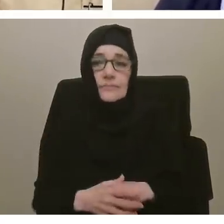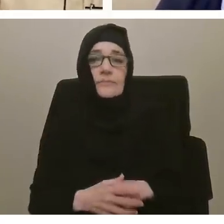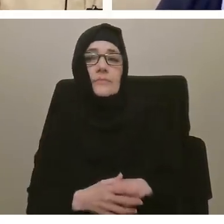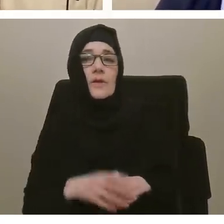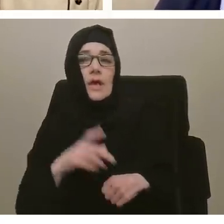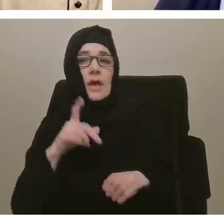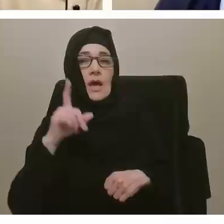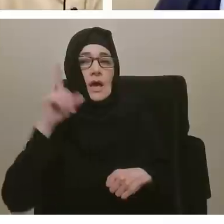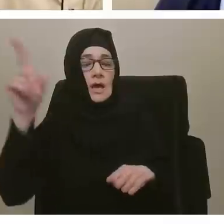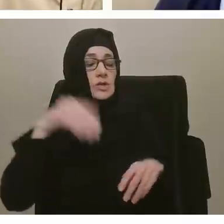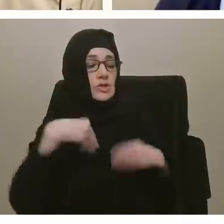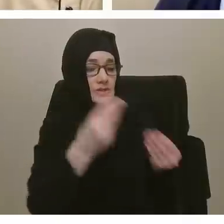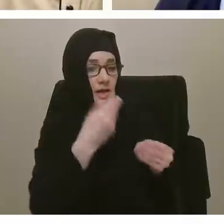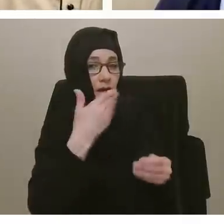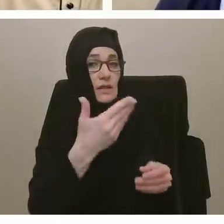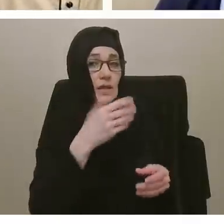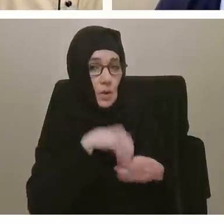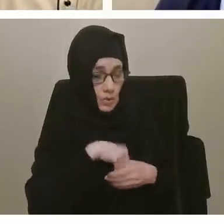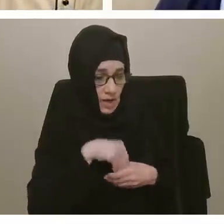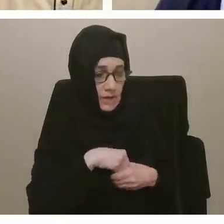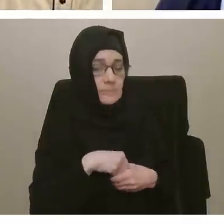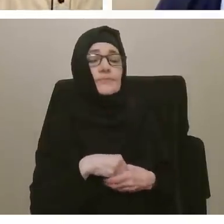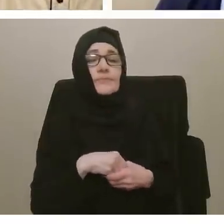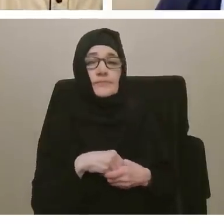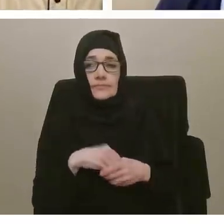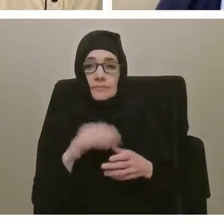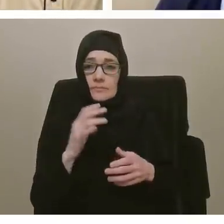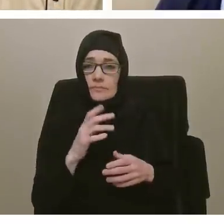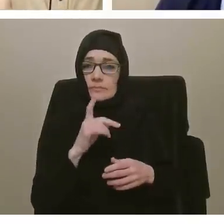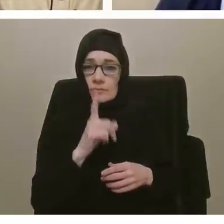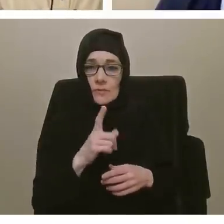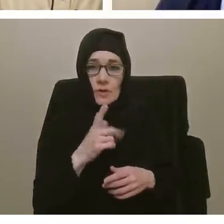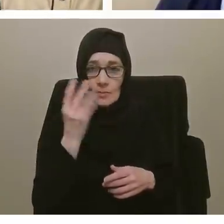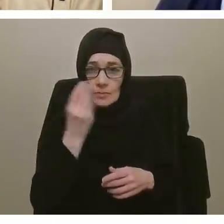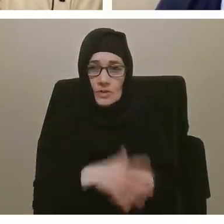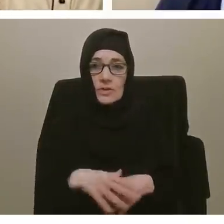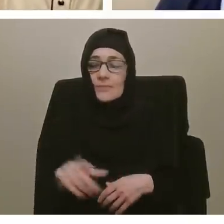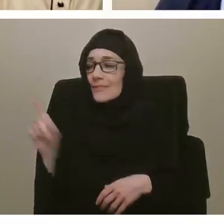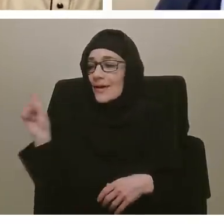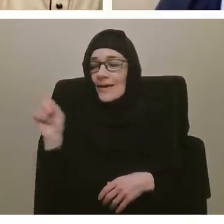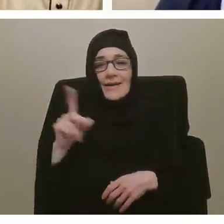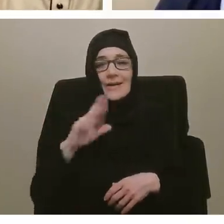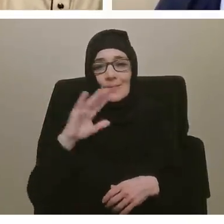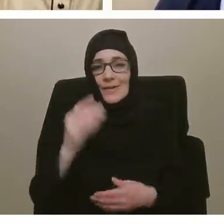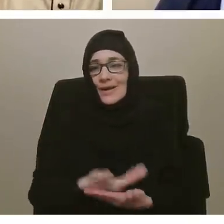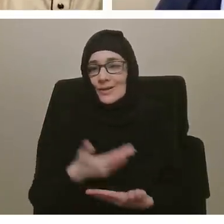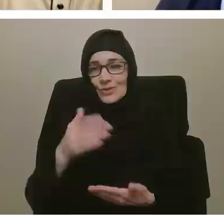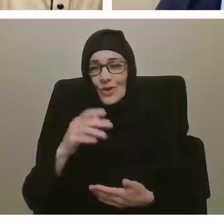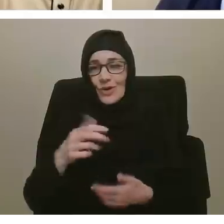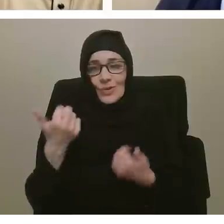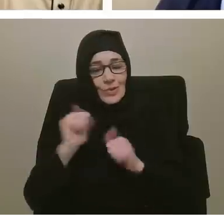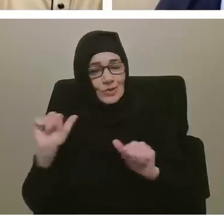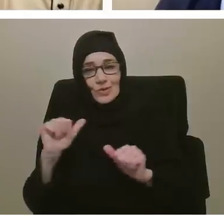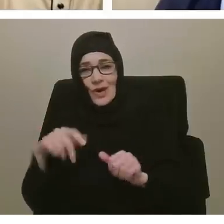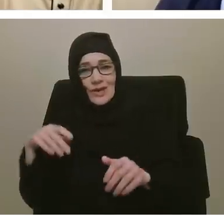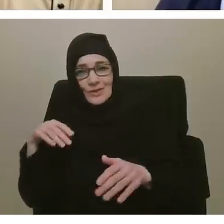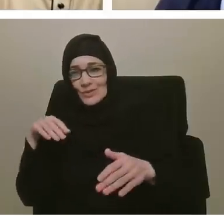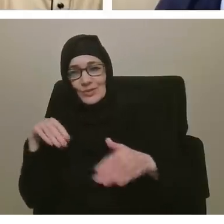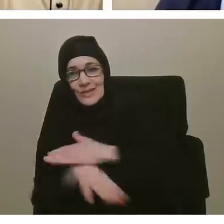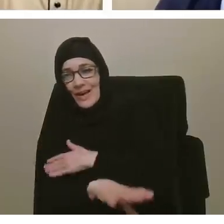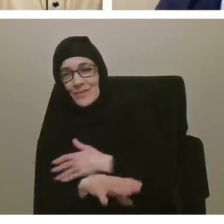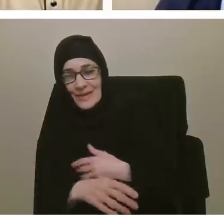Allah barak fikum. I really appreciate that, and I think that's the most beautiful way to end. And Khadija was trying to come in and to get in on your dua,